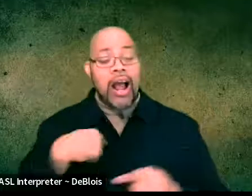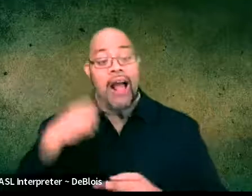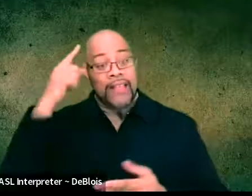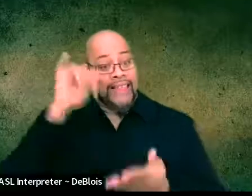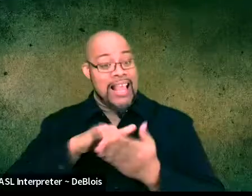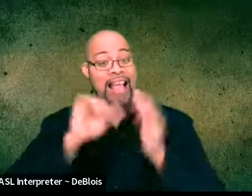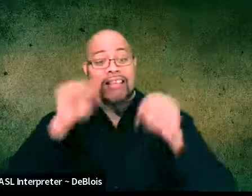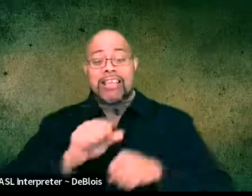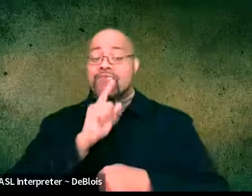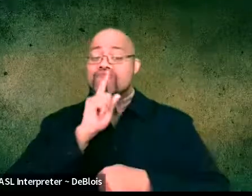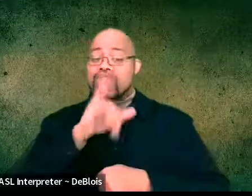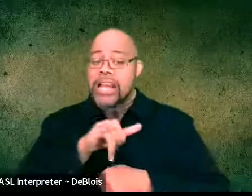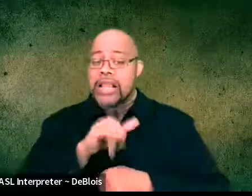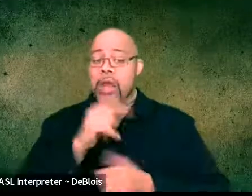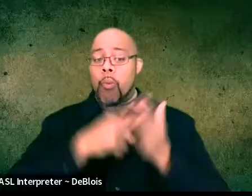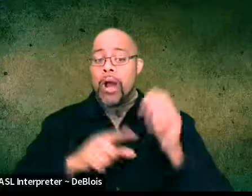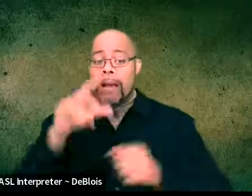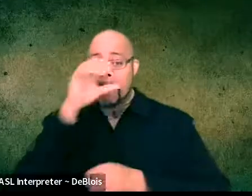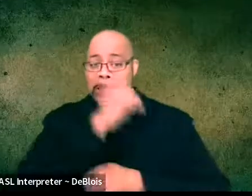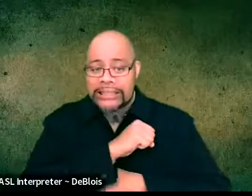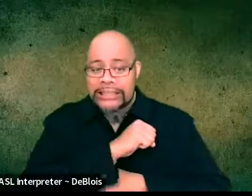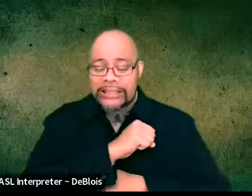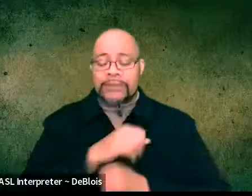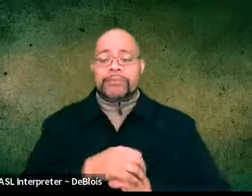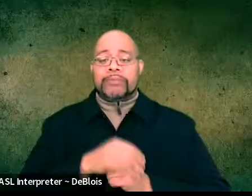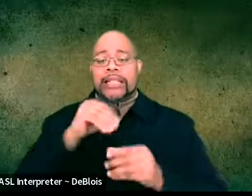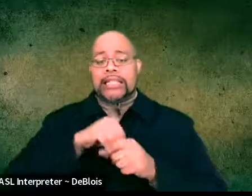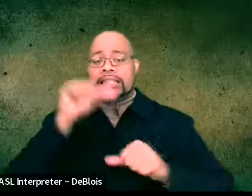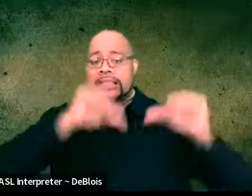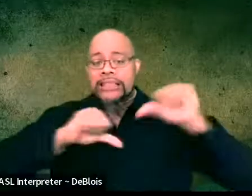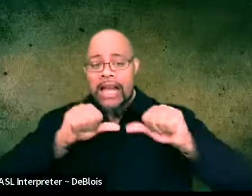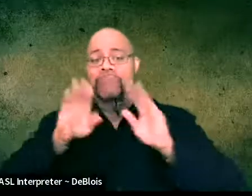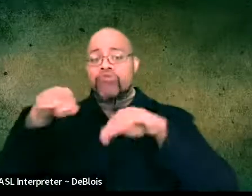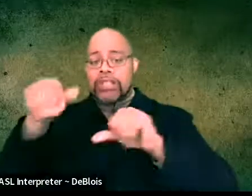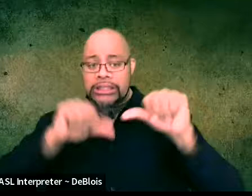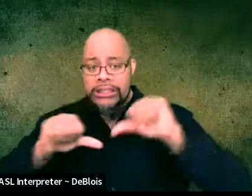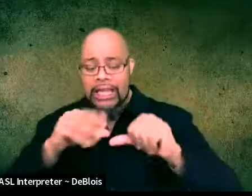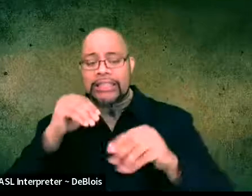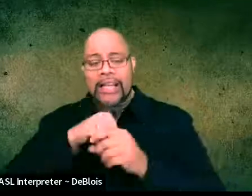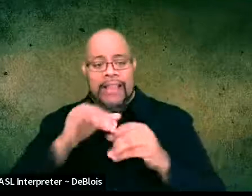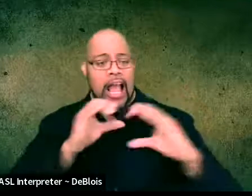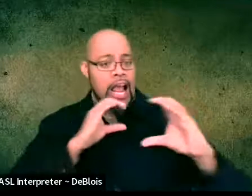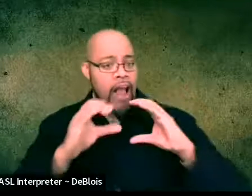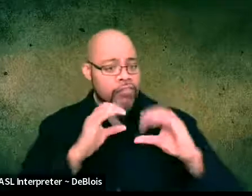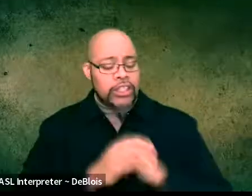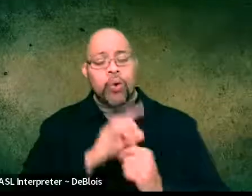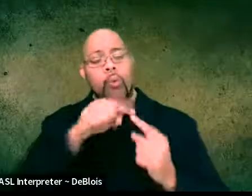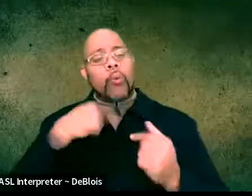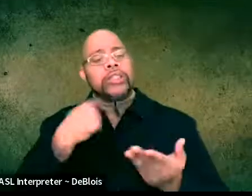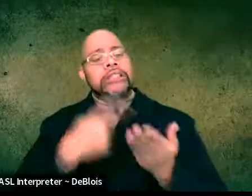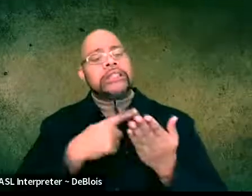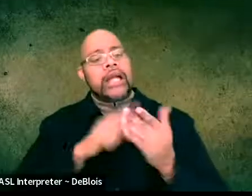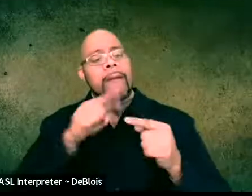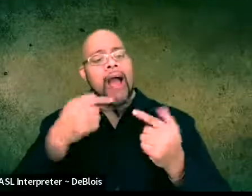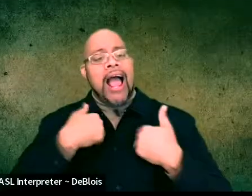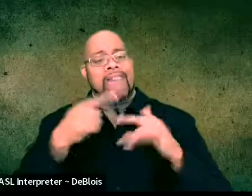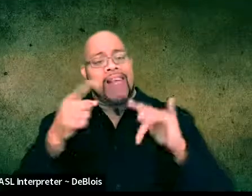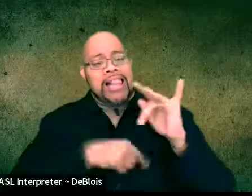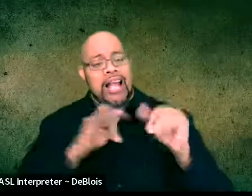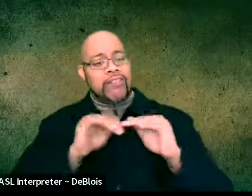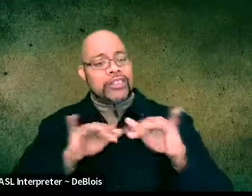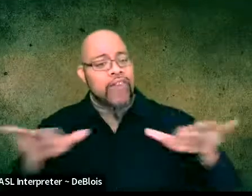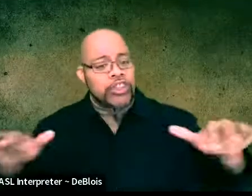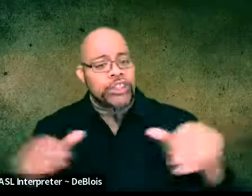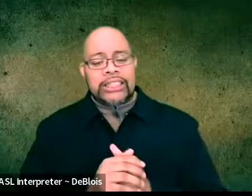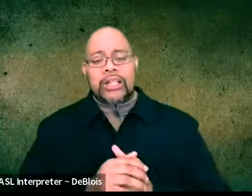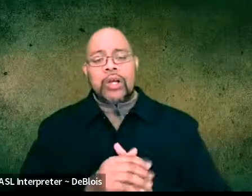be really what is missing in science, marine science, in the conversations when we're talking about there's a lack of diversity,